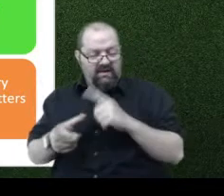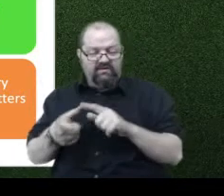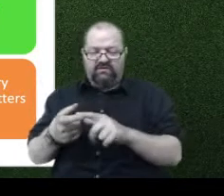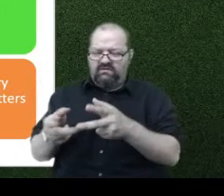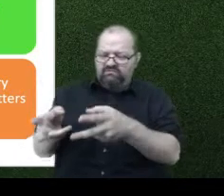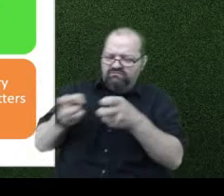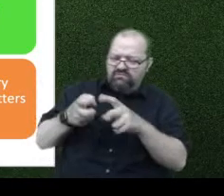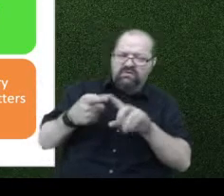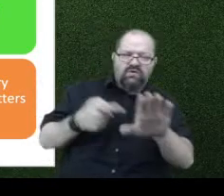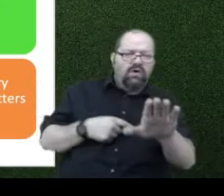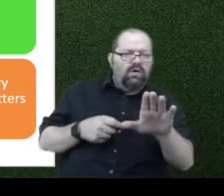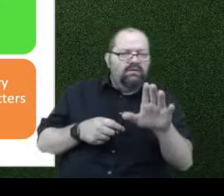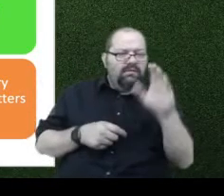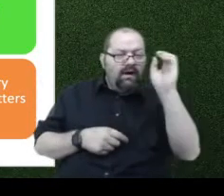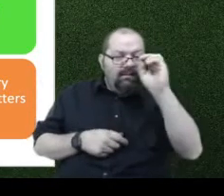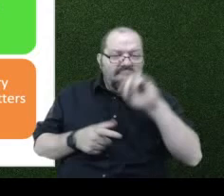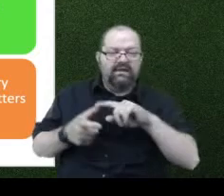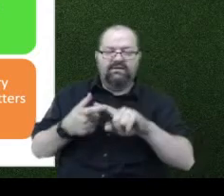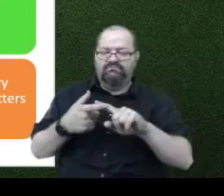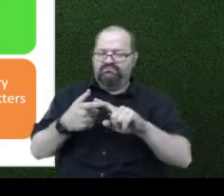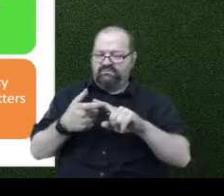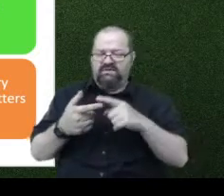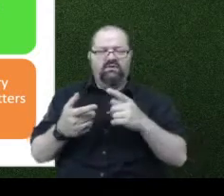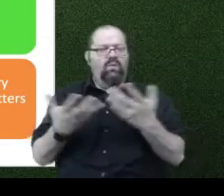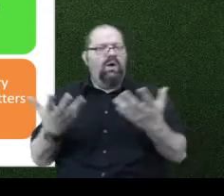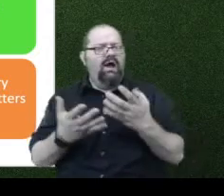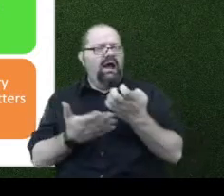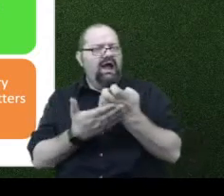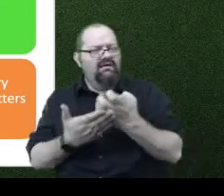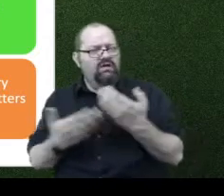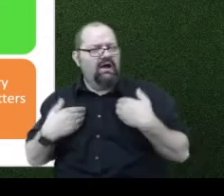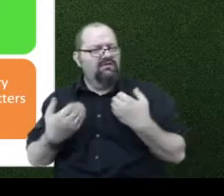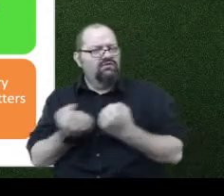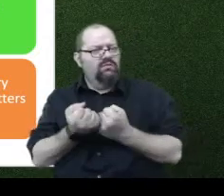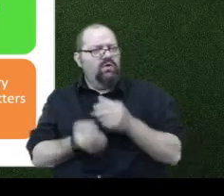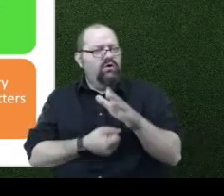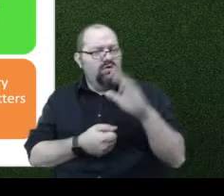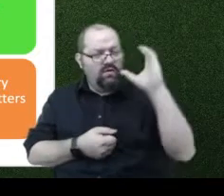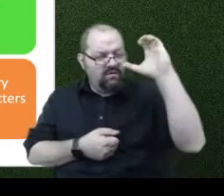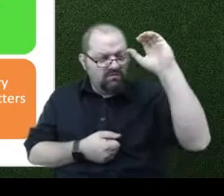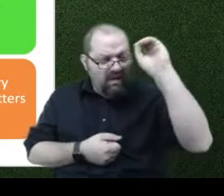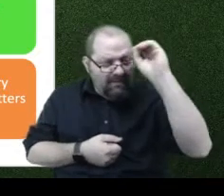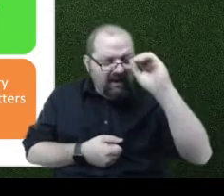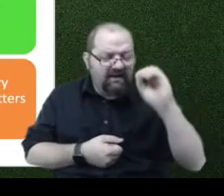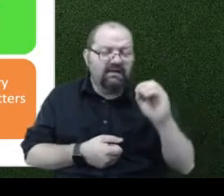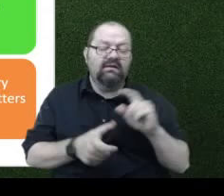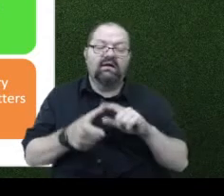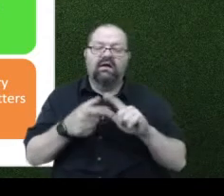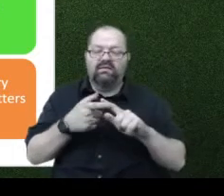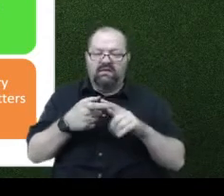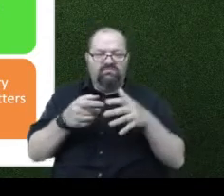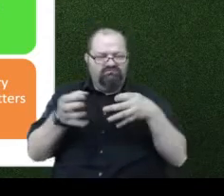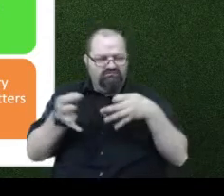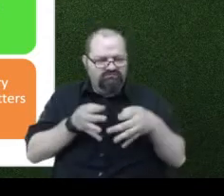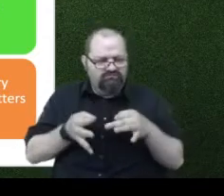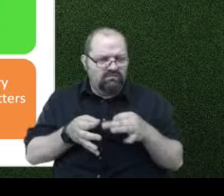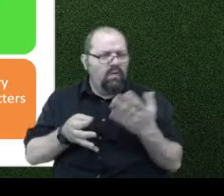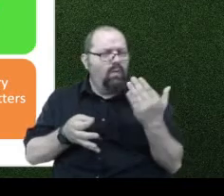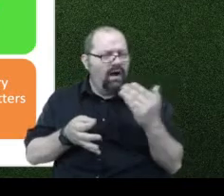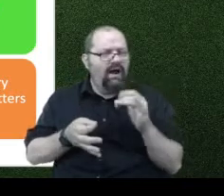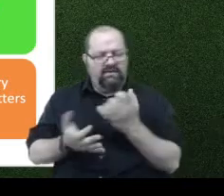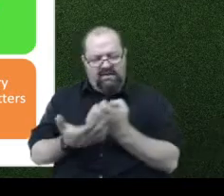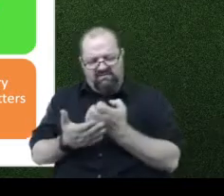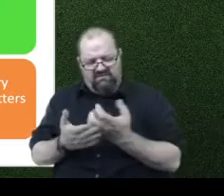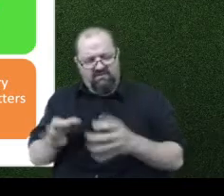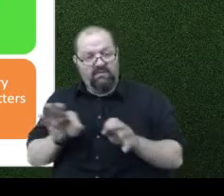for your body paragraphs before you write your thesis statement. Once you know what all your subclaims will be for your essay, you just need to